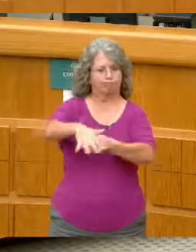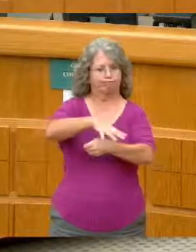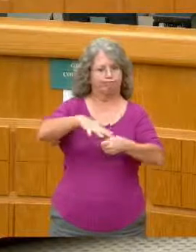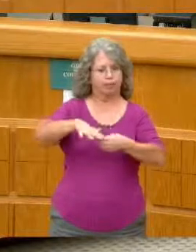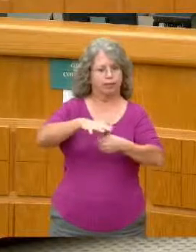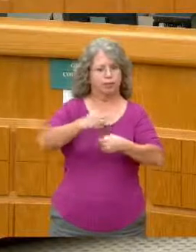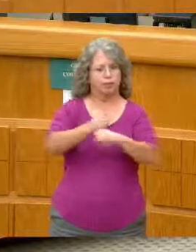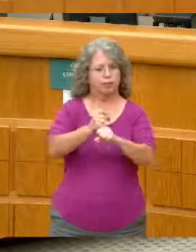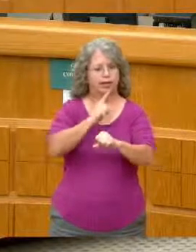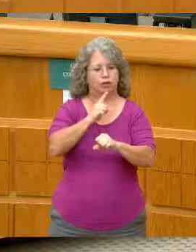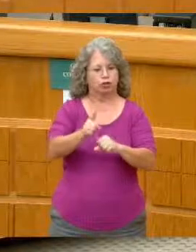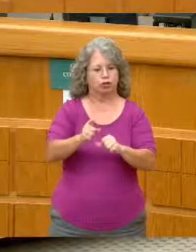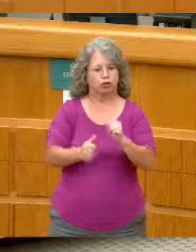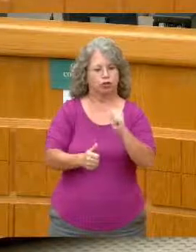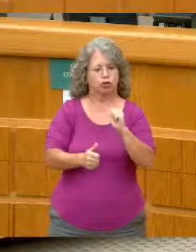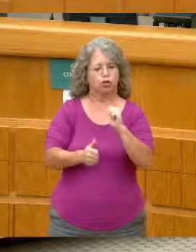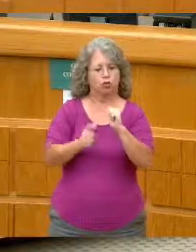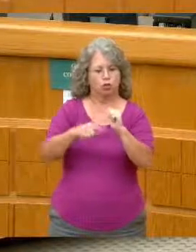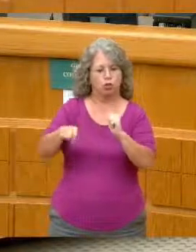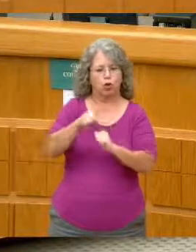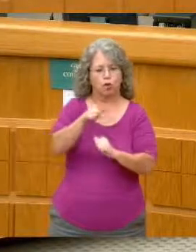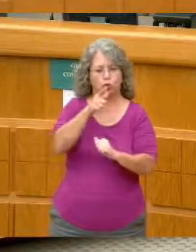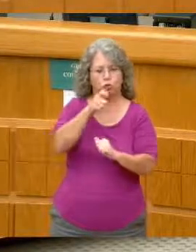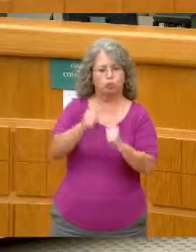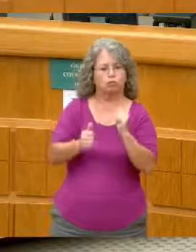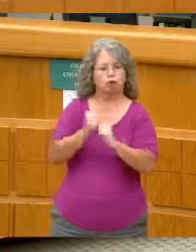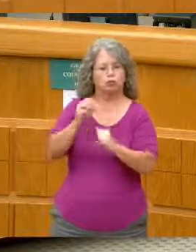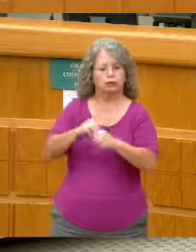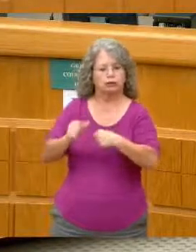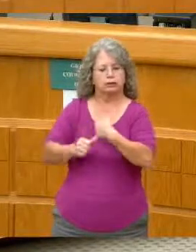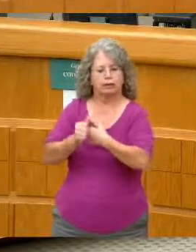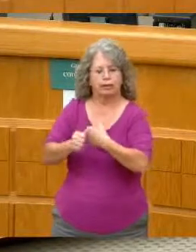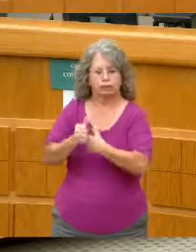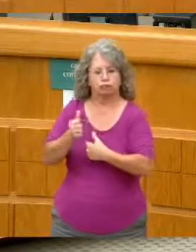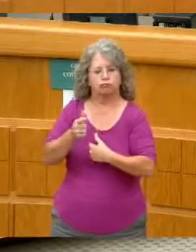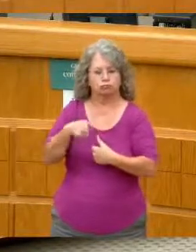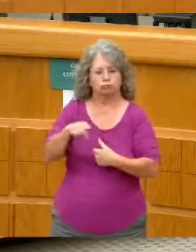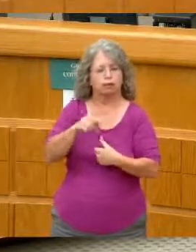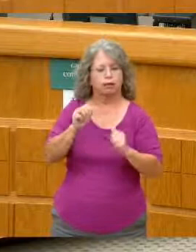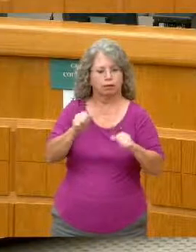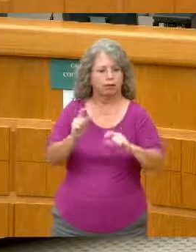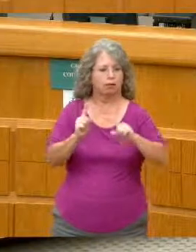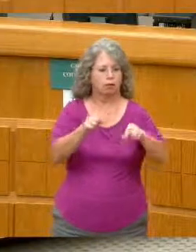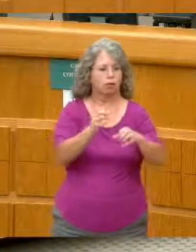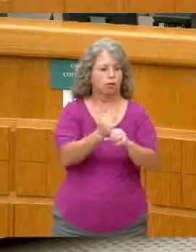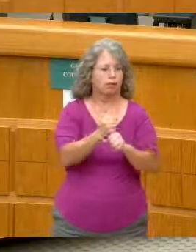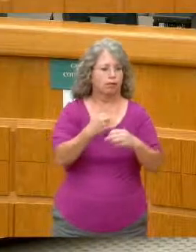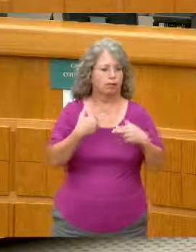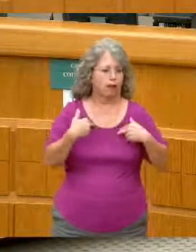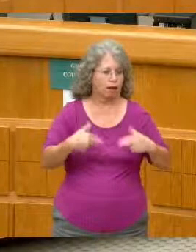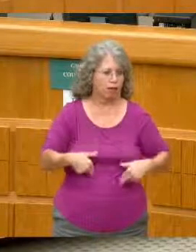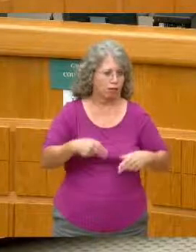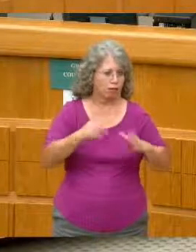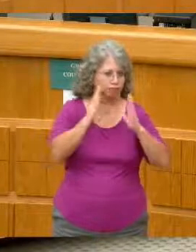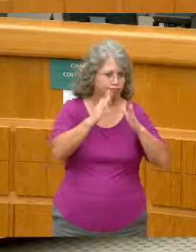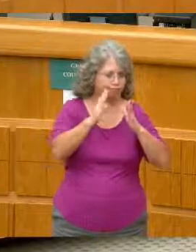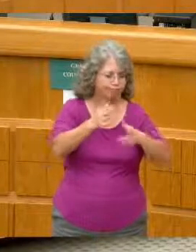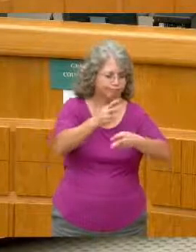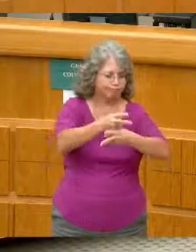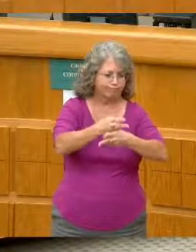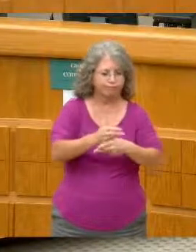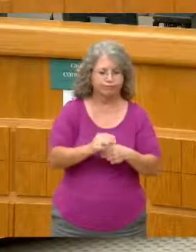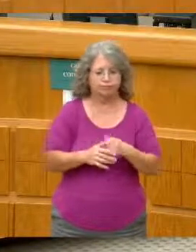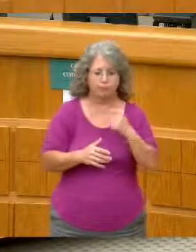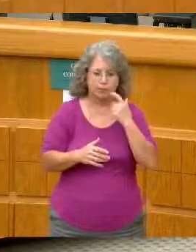community, and we have made sure the most vulnerable amongst us have access to great quality health care. So in